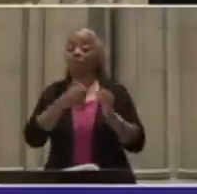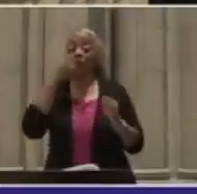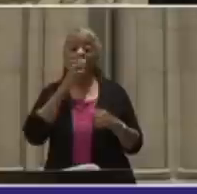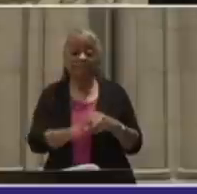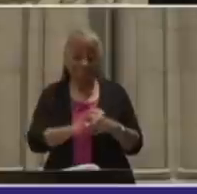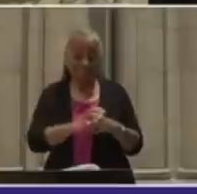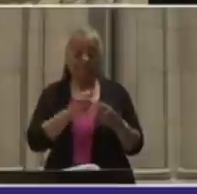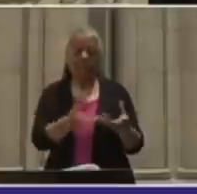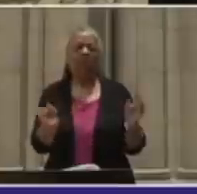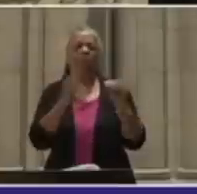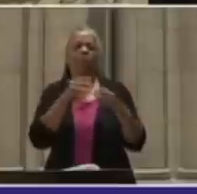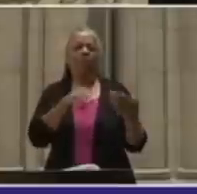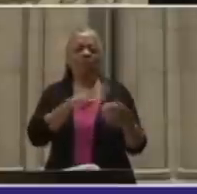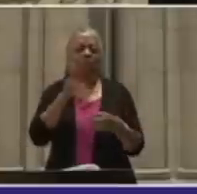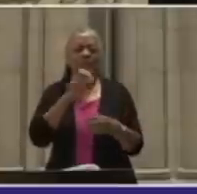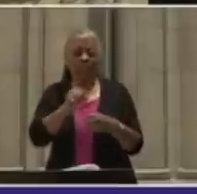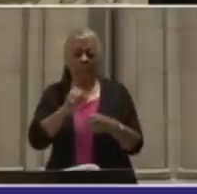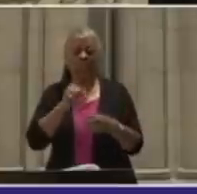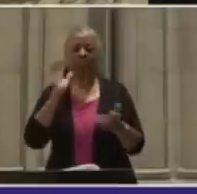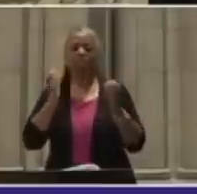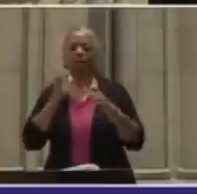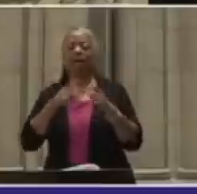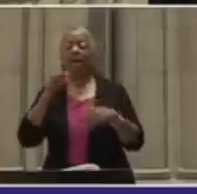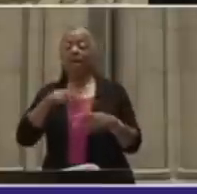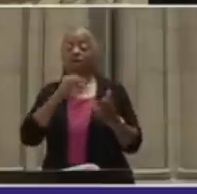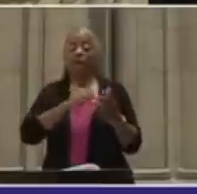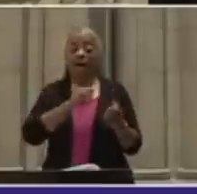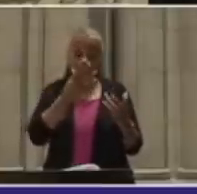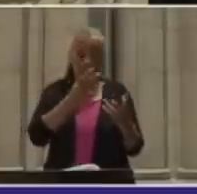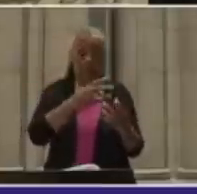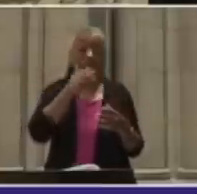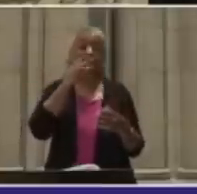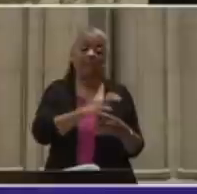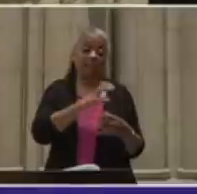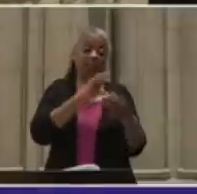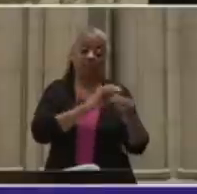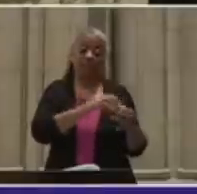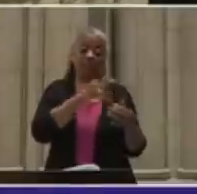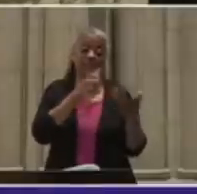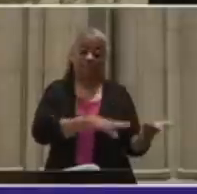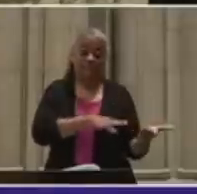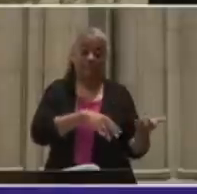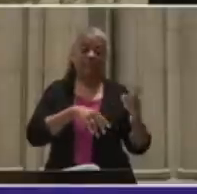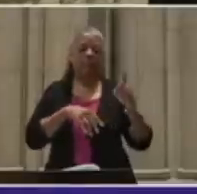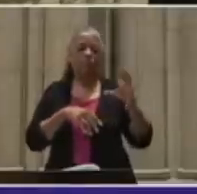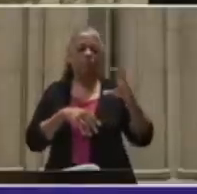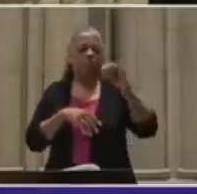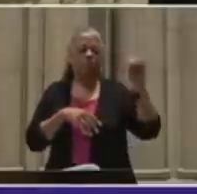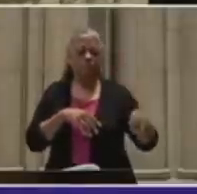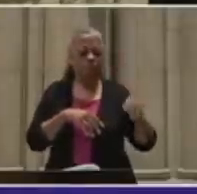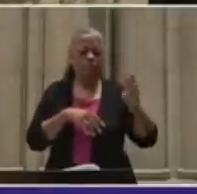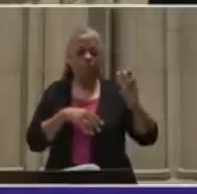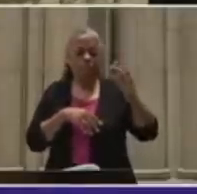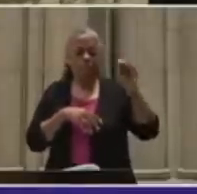weather events combined. And the rate of heat-related deaths in African-American communities is 150 to 200% greater